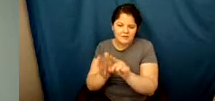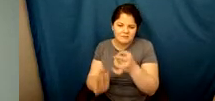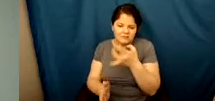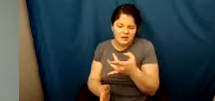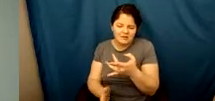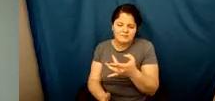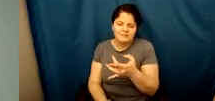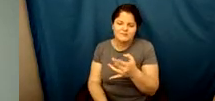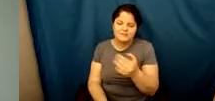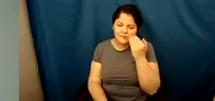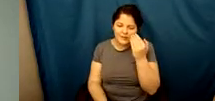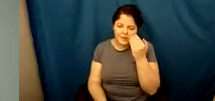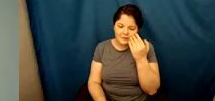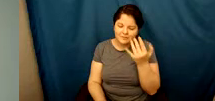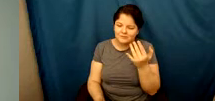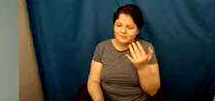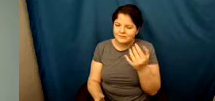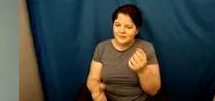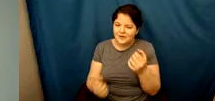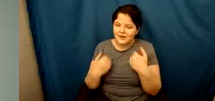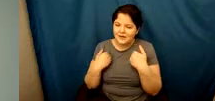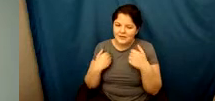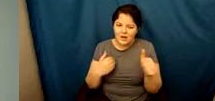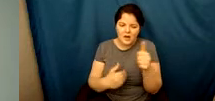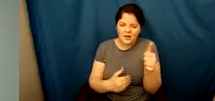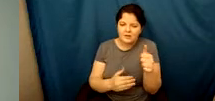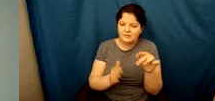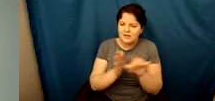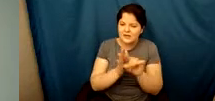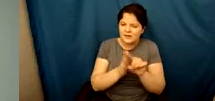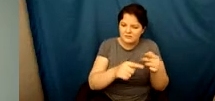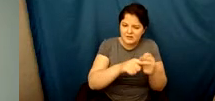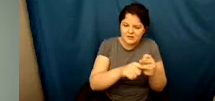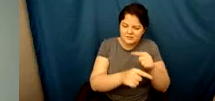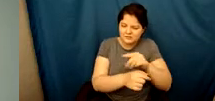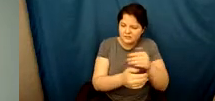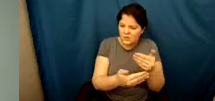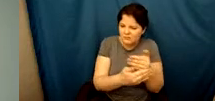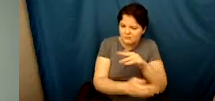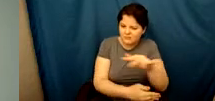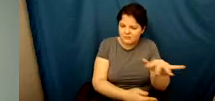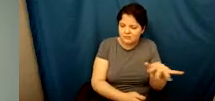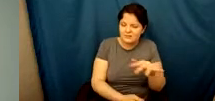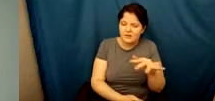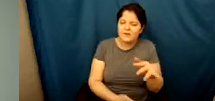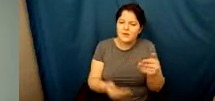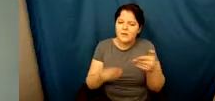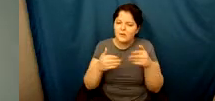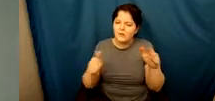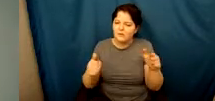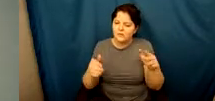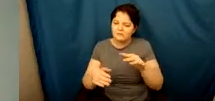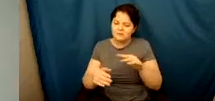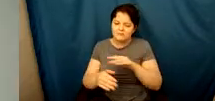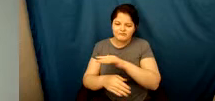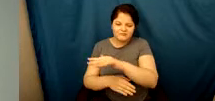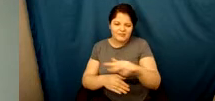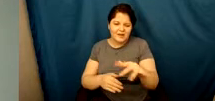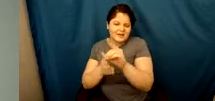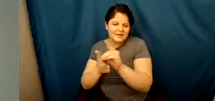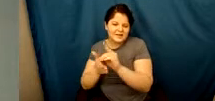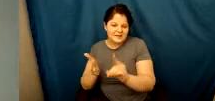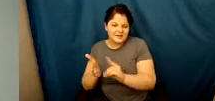a number of other signaled intersections nearby. So with the overall sort of site design and layout,